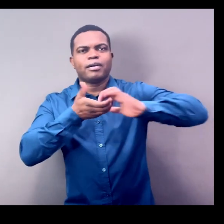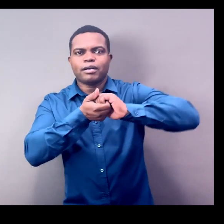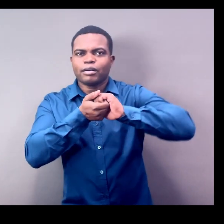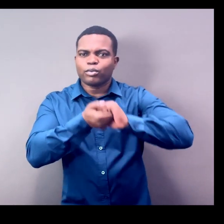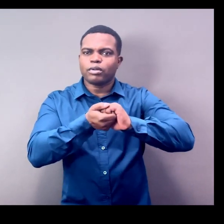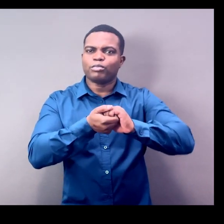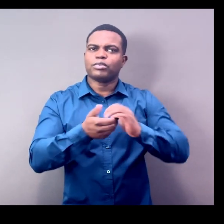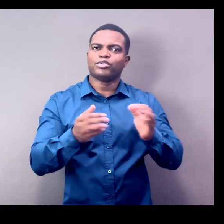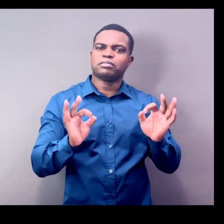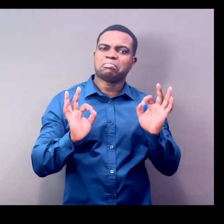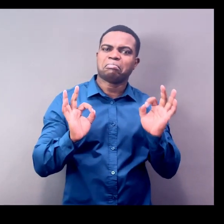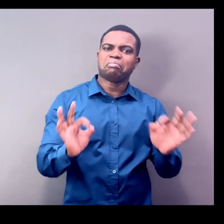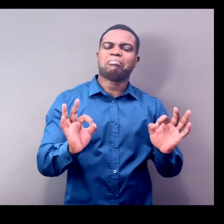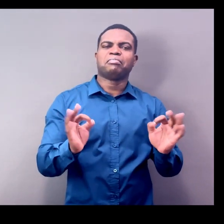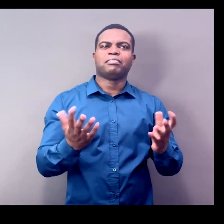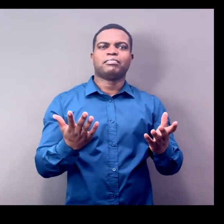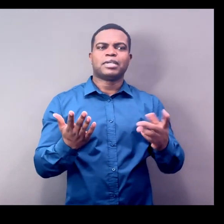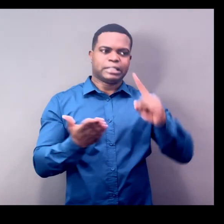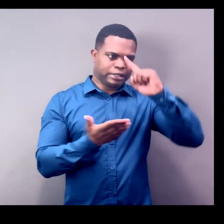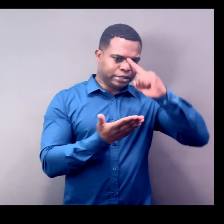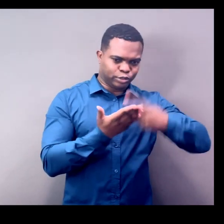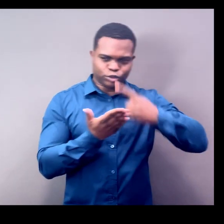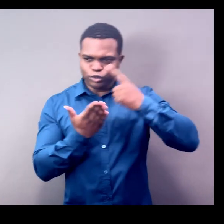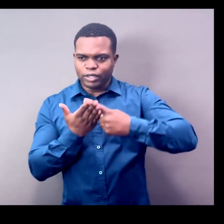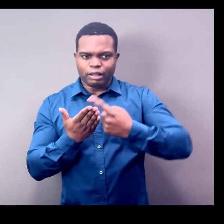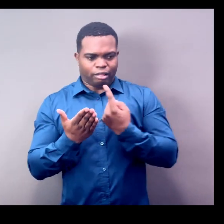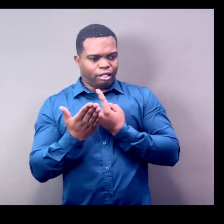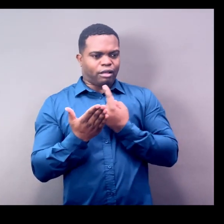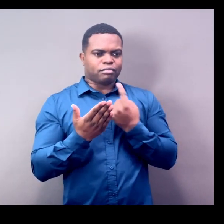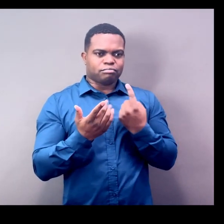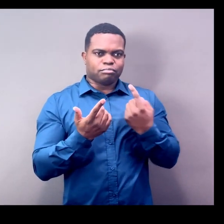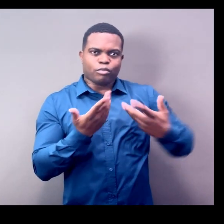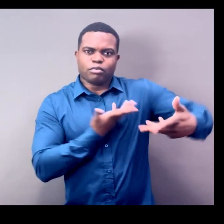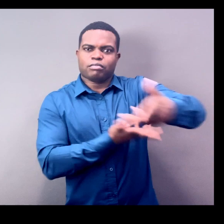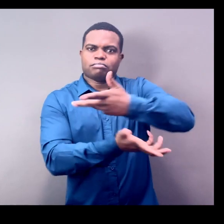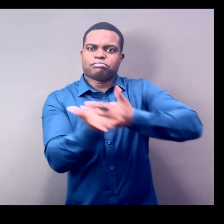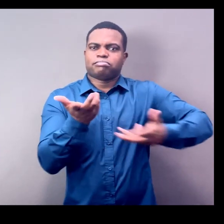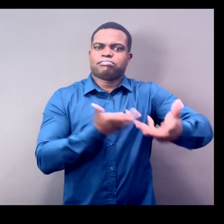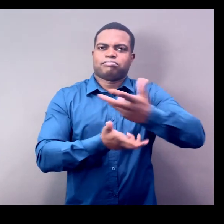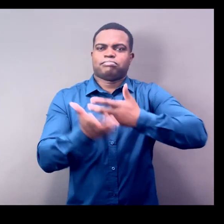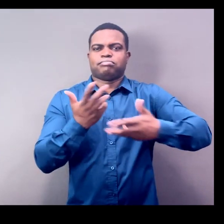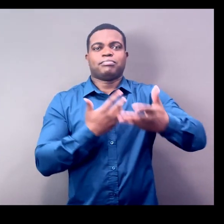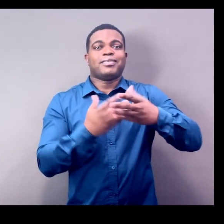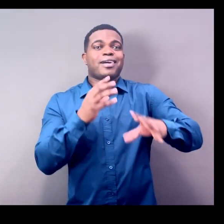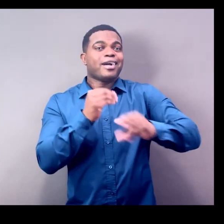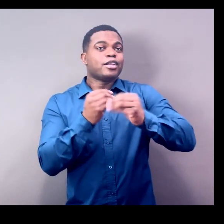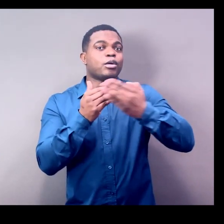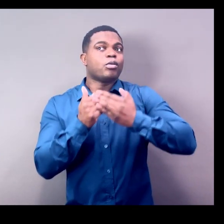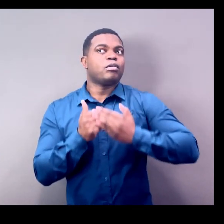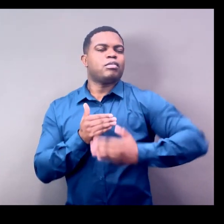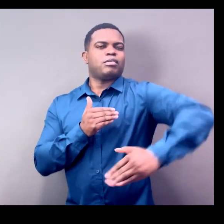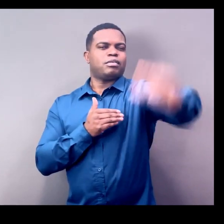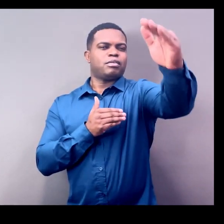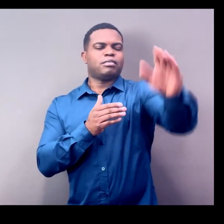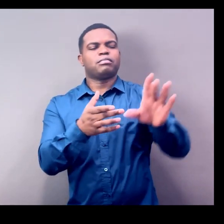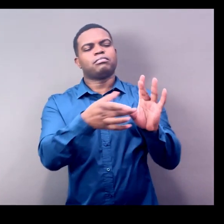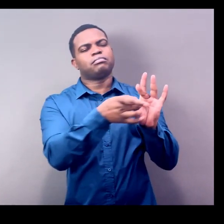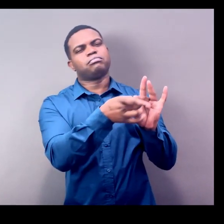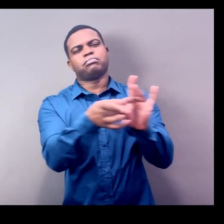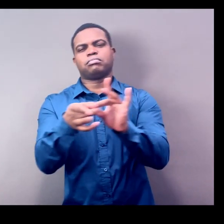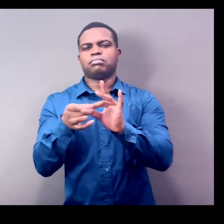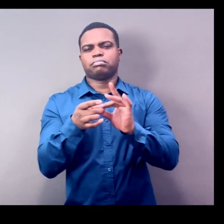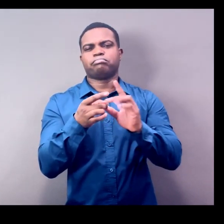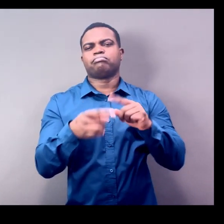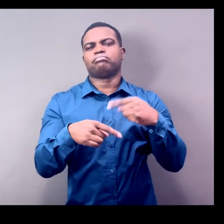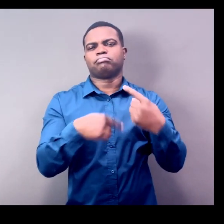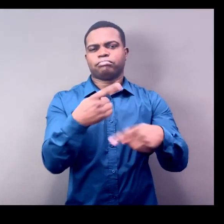collaboration. It also brings about effective decision making. It enables long-term engagement. It